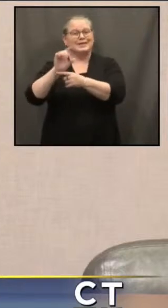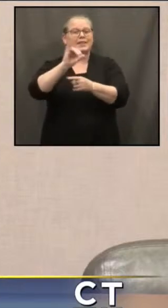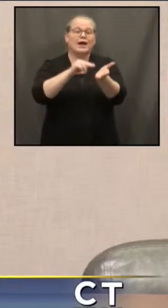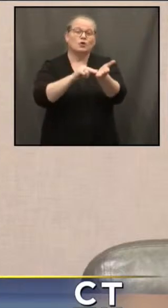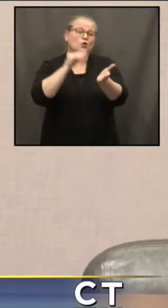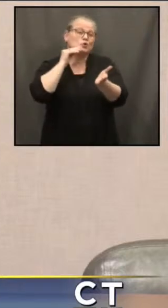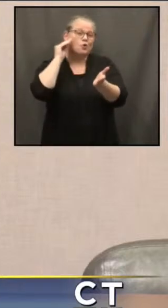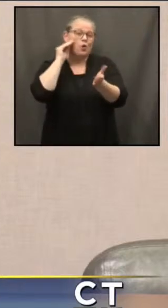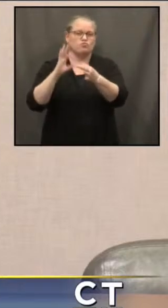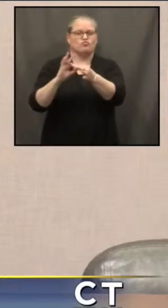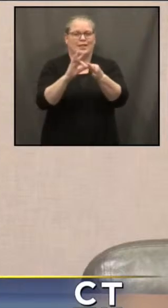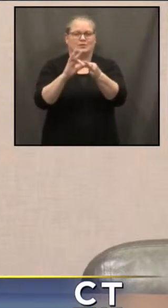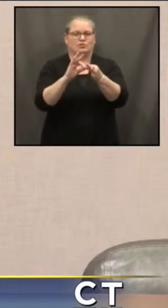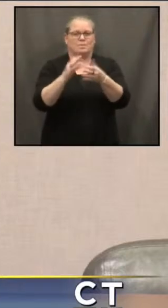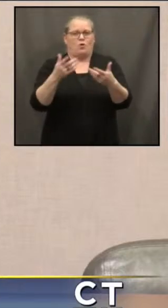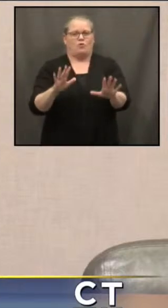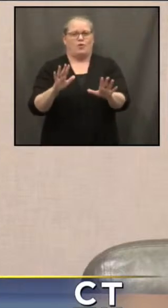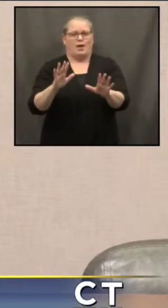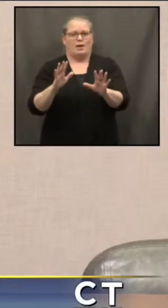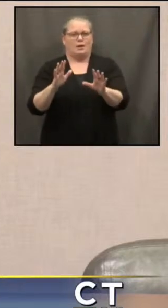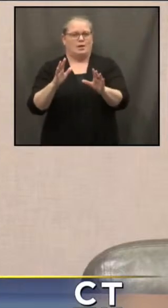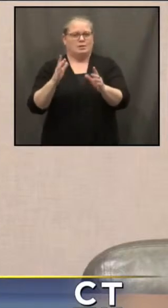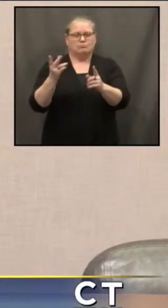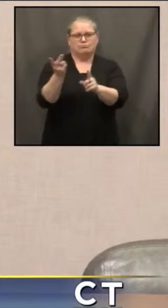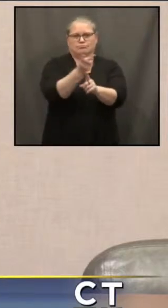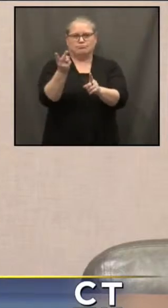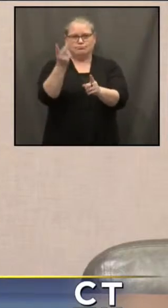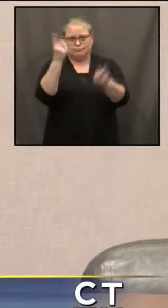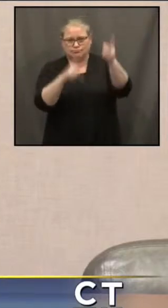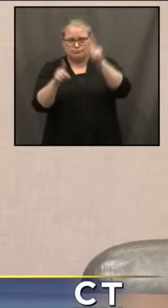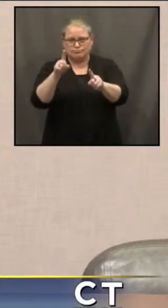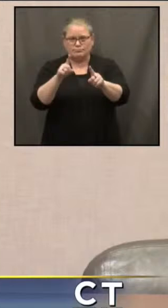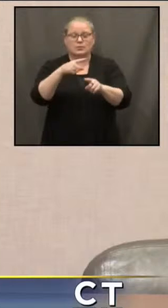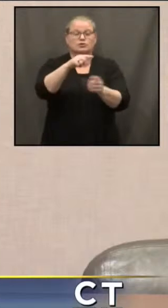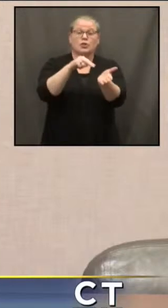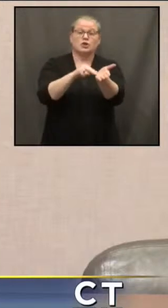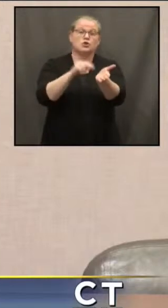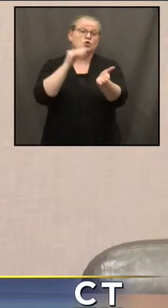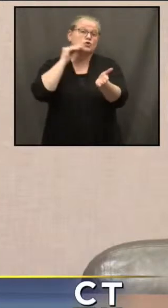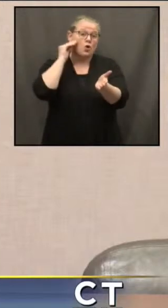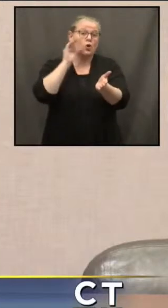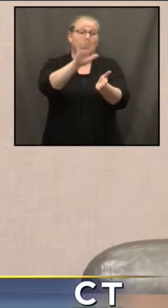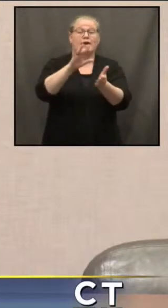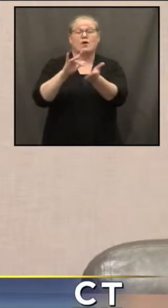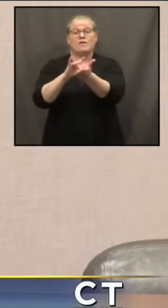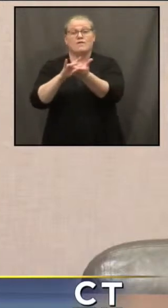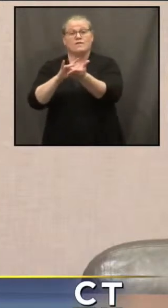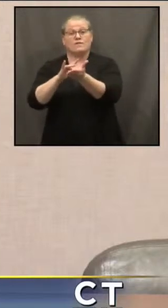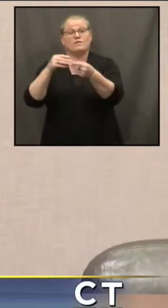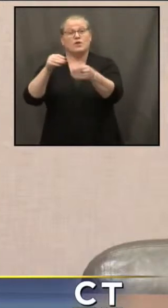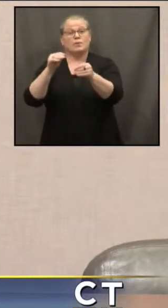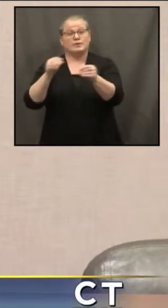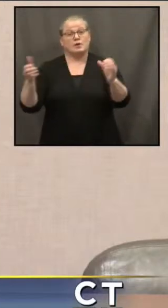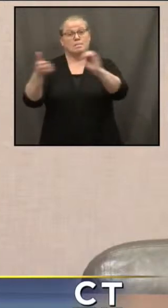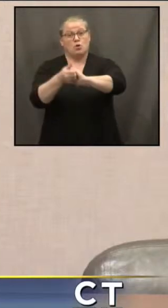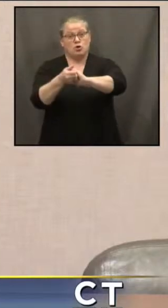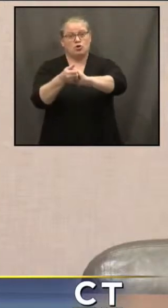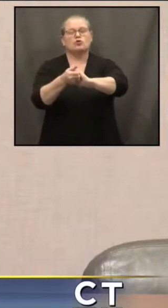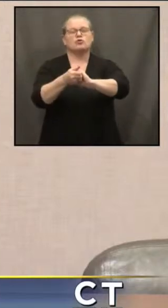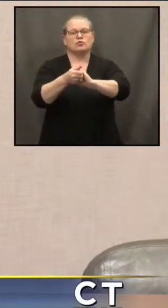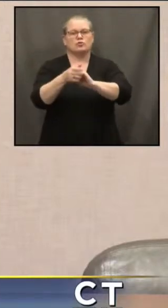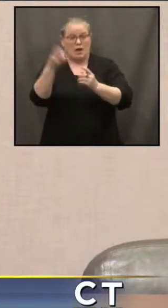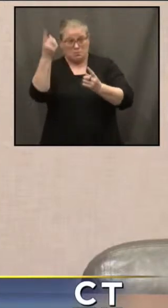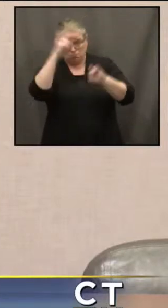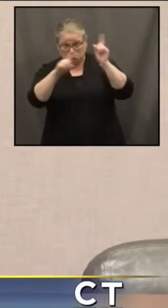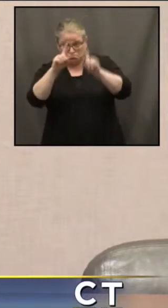directly. So the homes are setting up clinics with their pharmacy partners. If they have a problem, then we are helping to